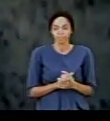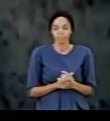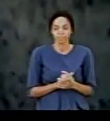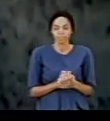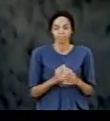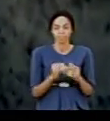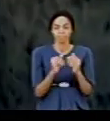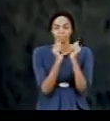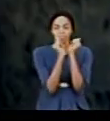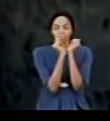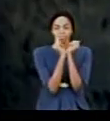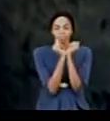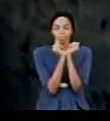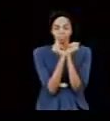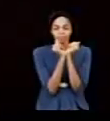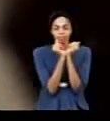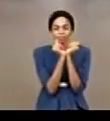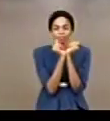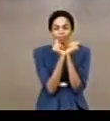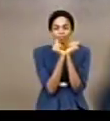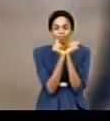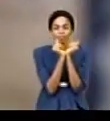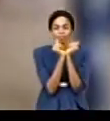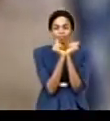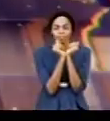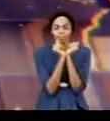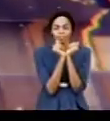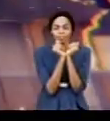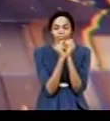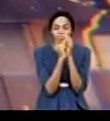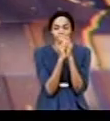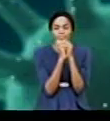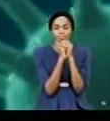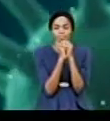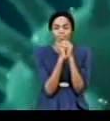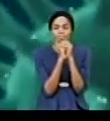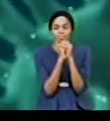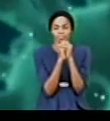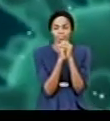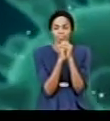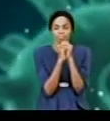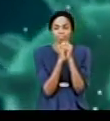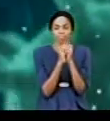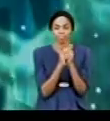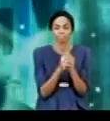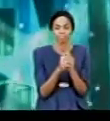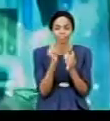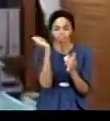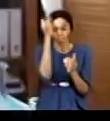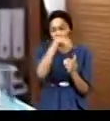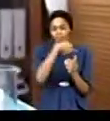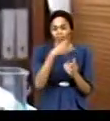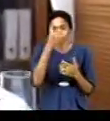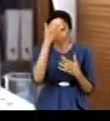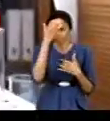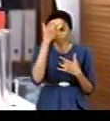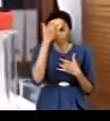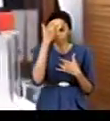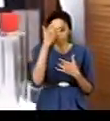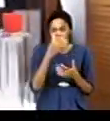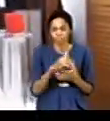enslaved by same depravities that have plagued humankind globally. Strange diseases, defiling